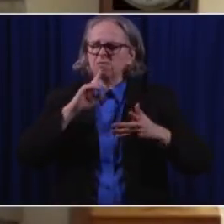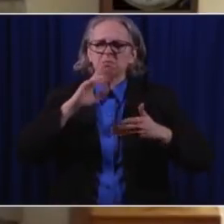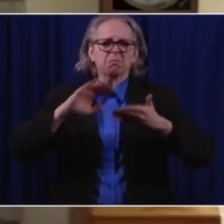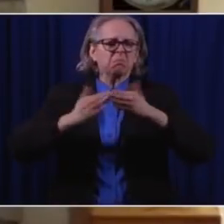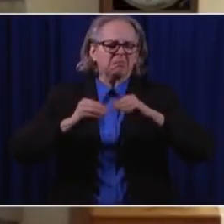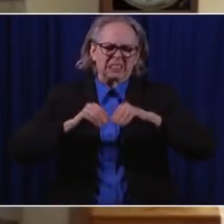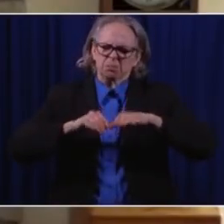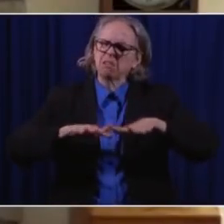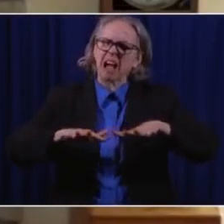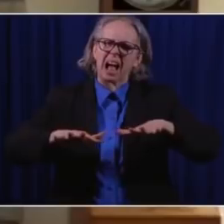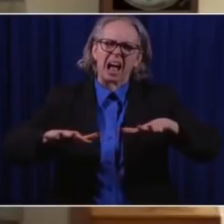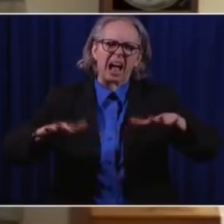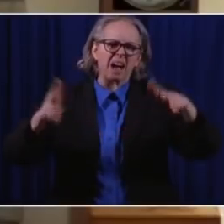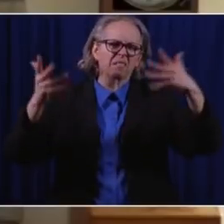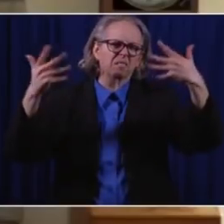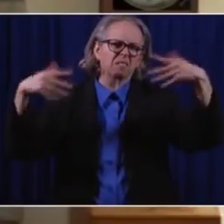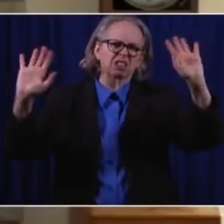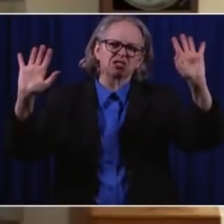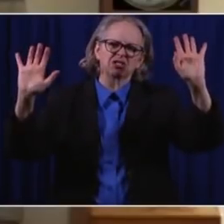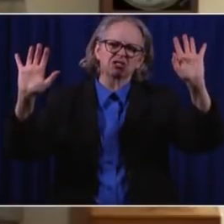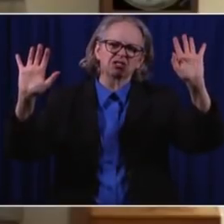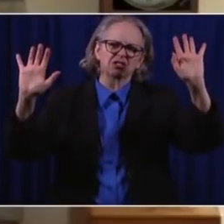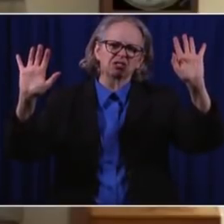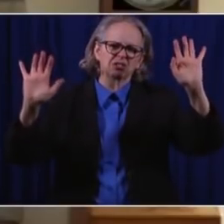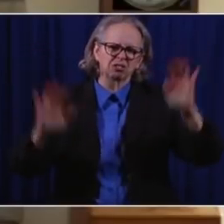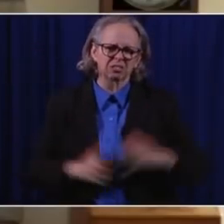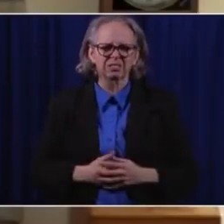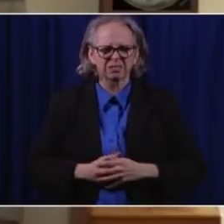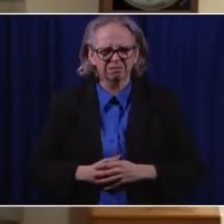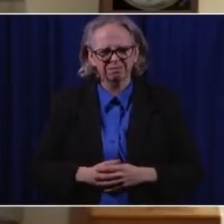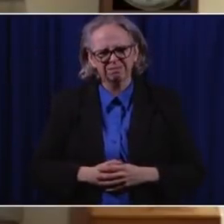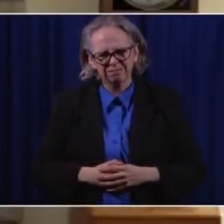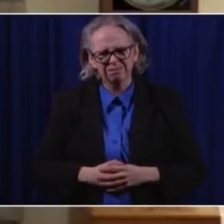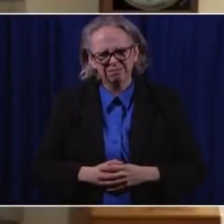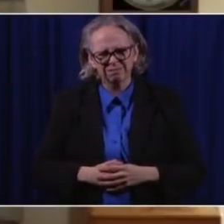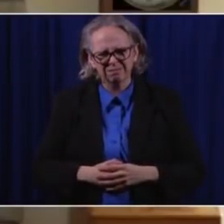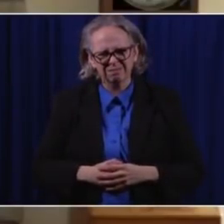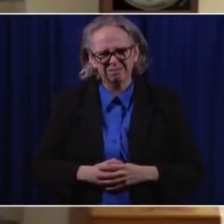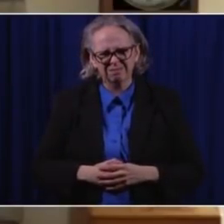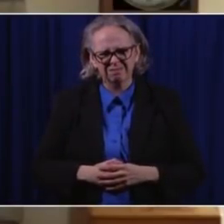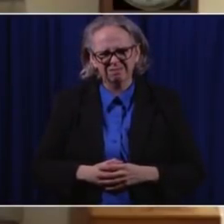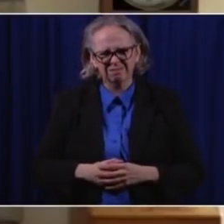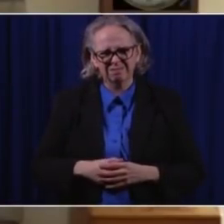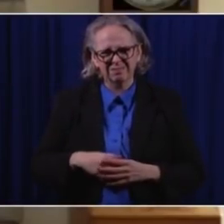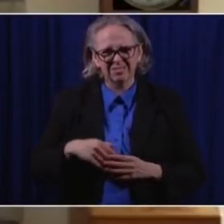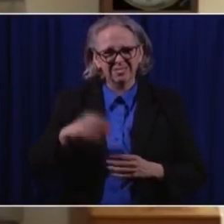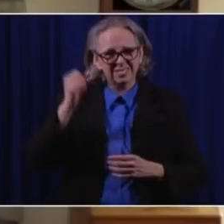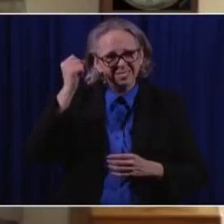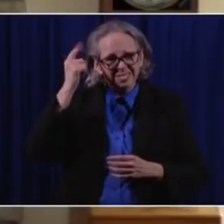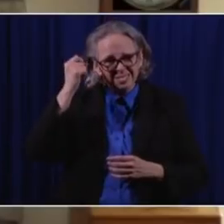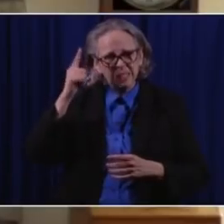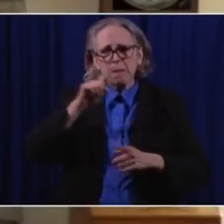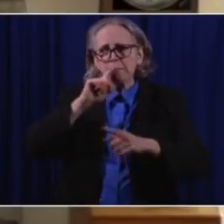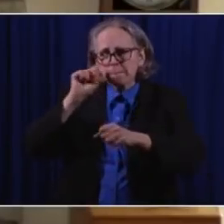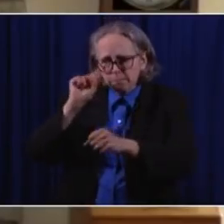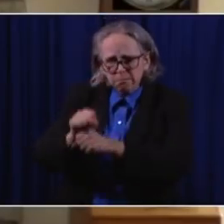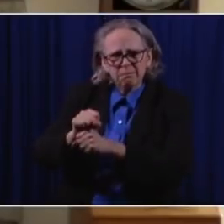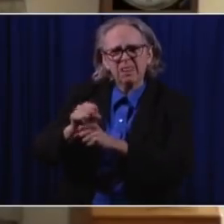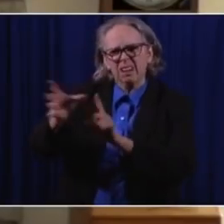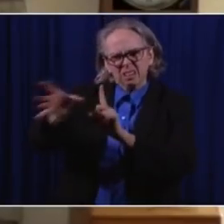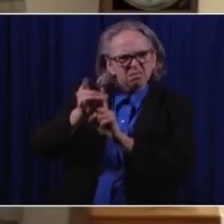course, that's just the people who, who have been confirmed and just the people who have actually tested. We also know that there are people who don't